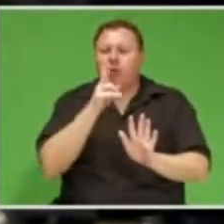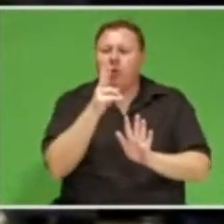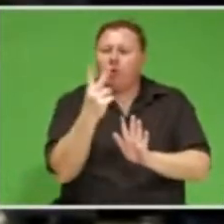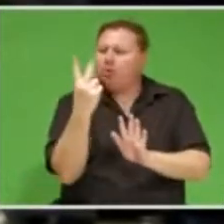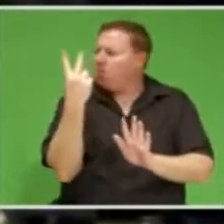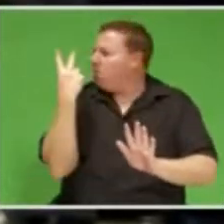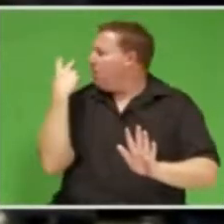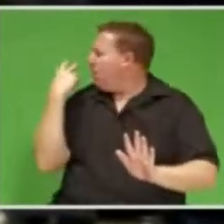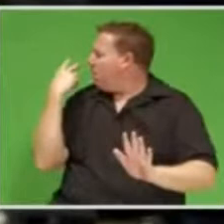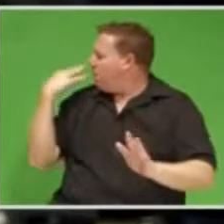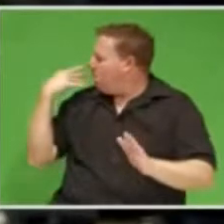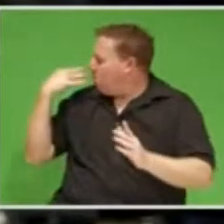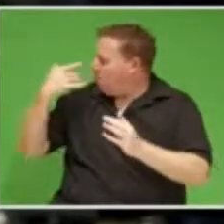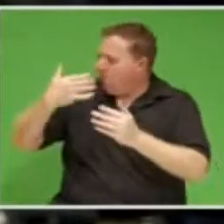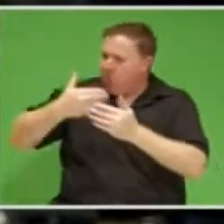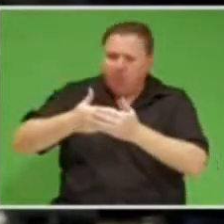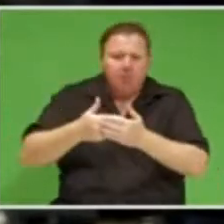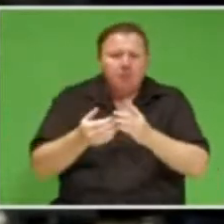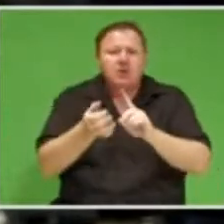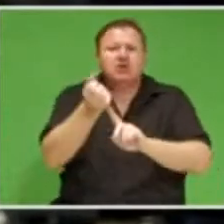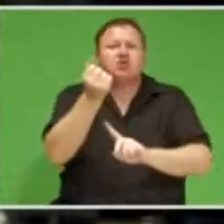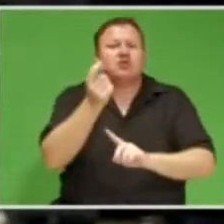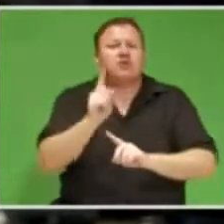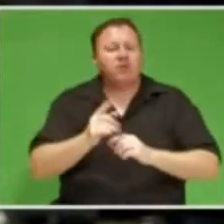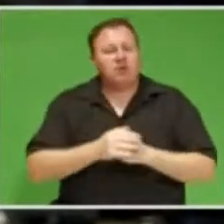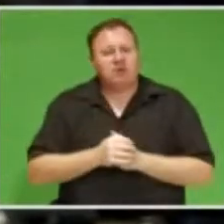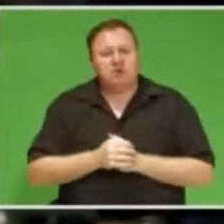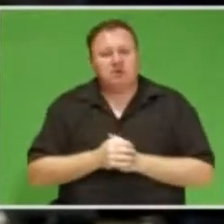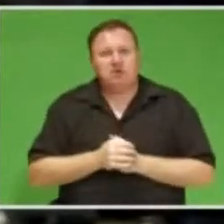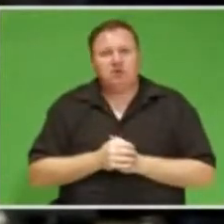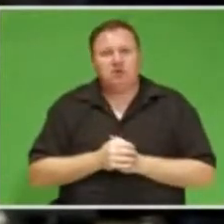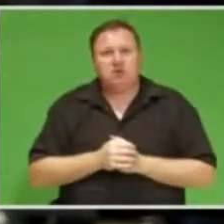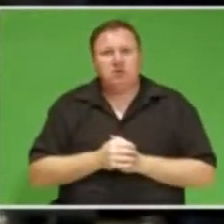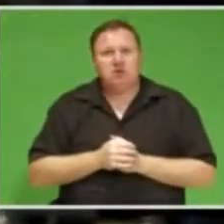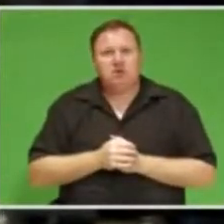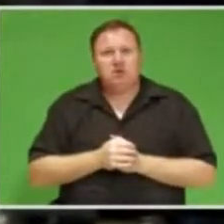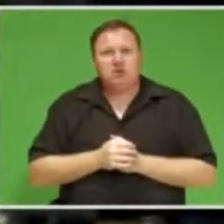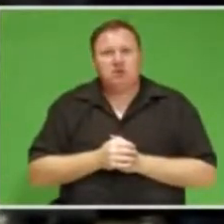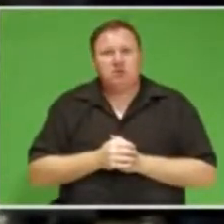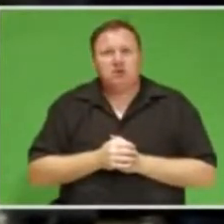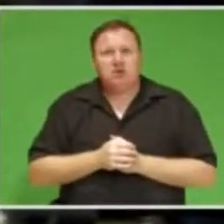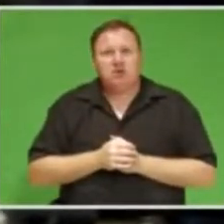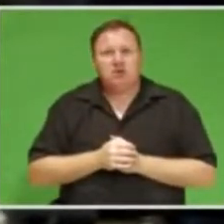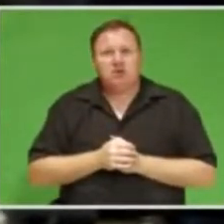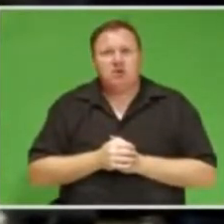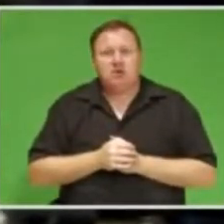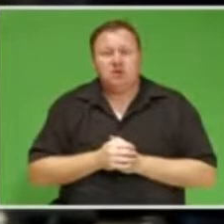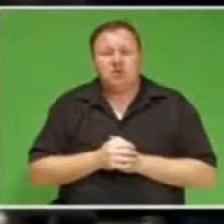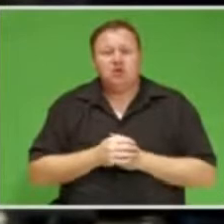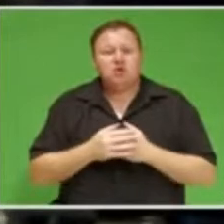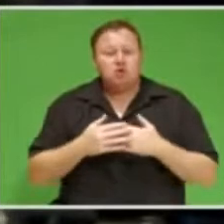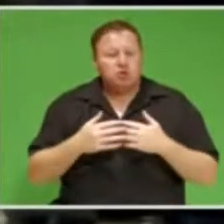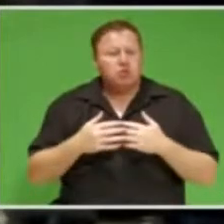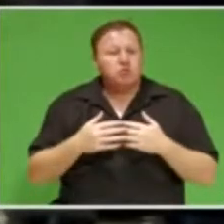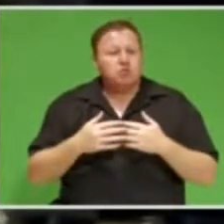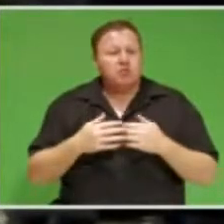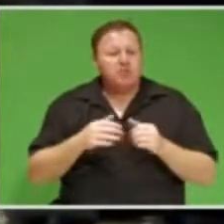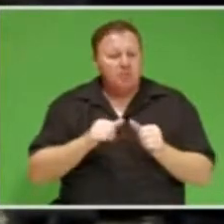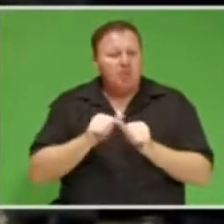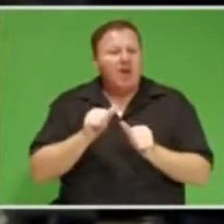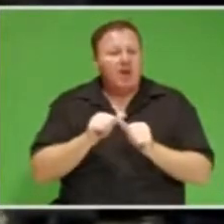we have come. That we have recovered, much as a number of families, more